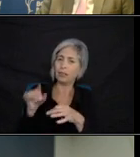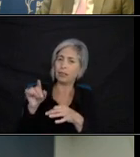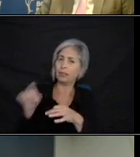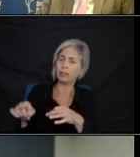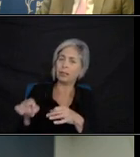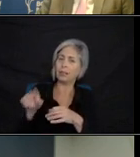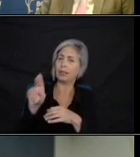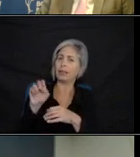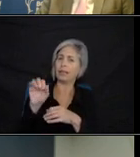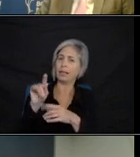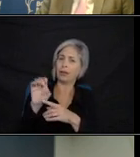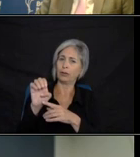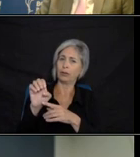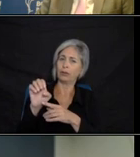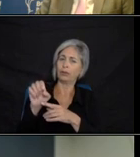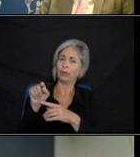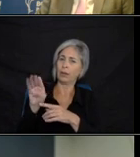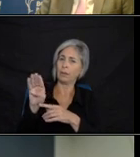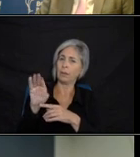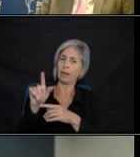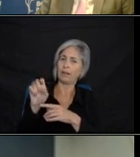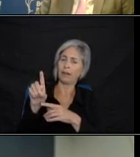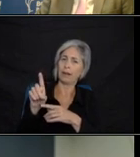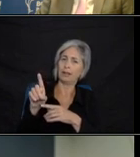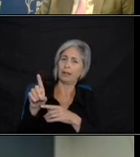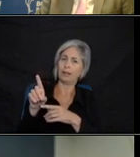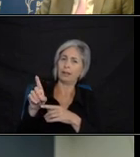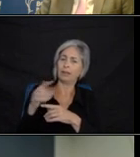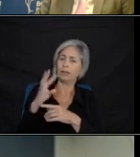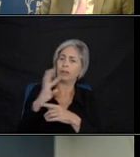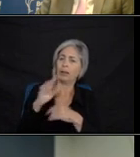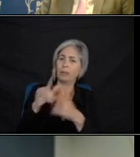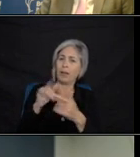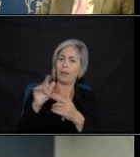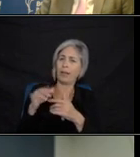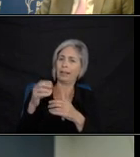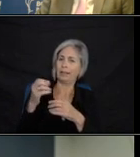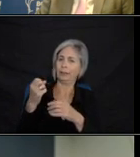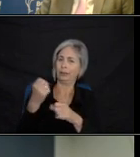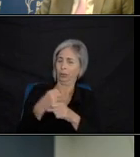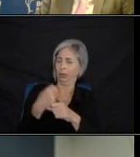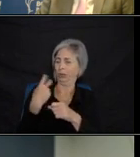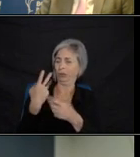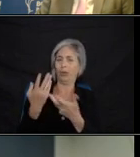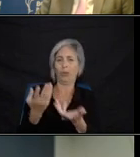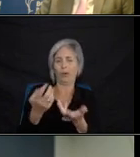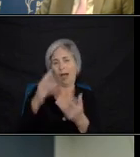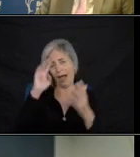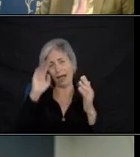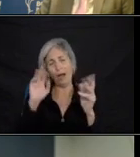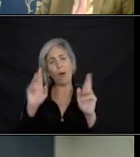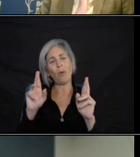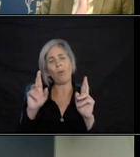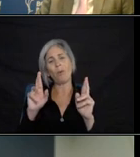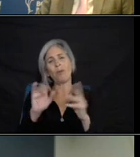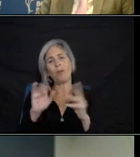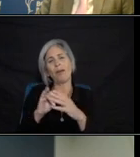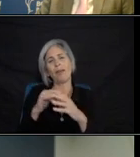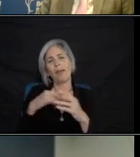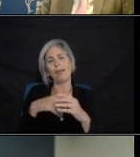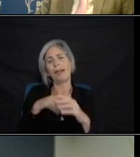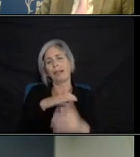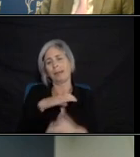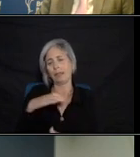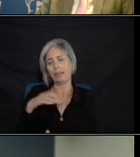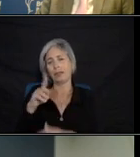also made as a property that houses gopher tortoises. So I would really hope that I'm pleading with the commission, the